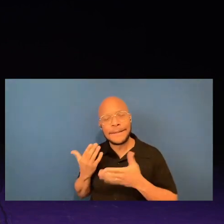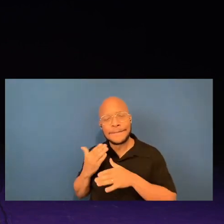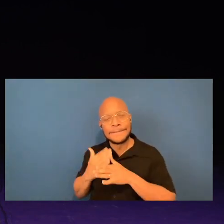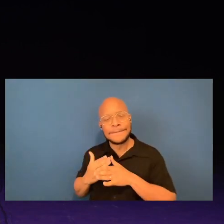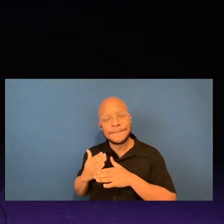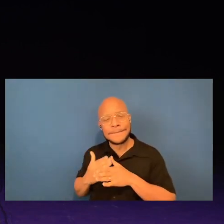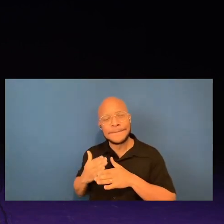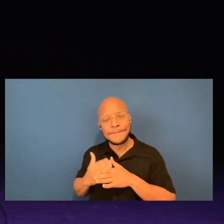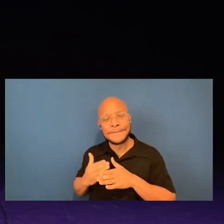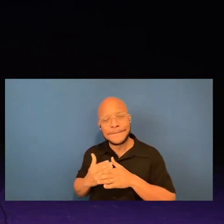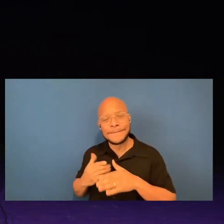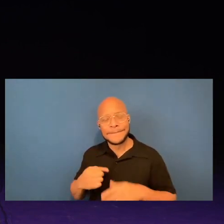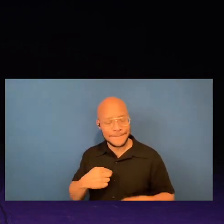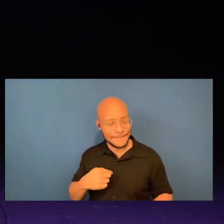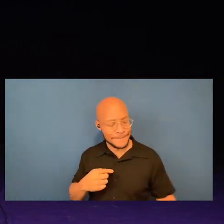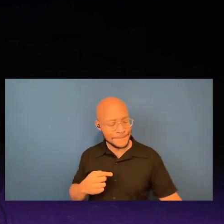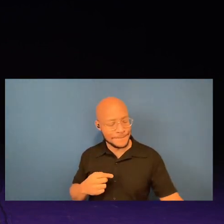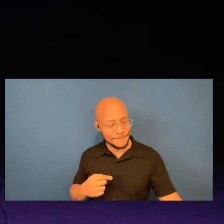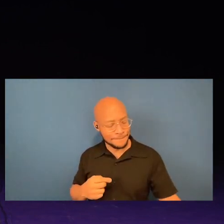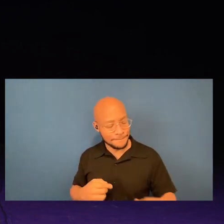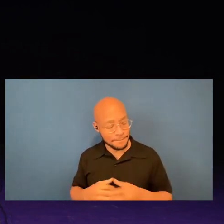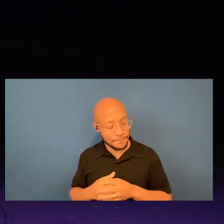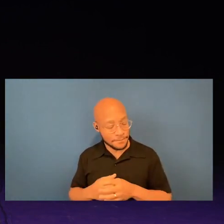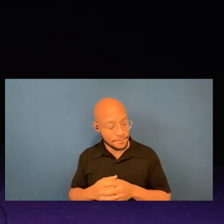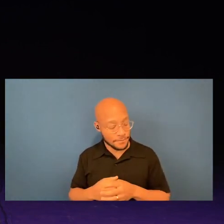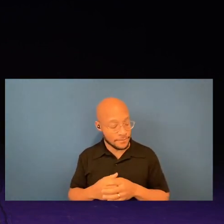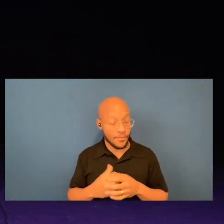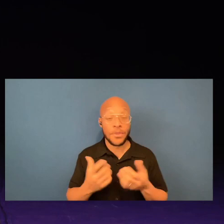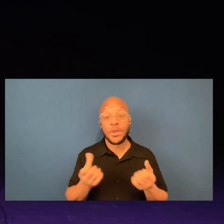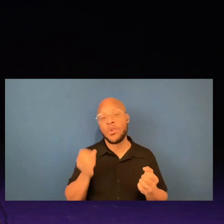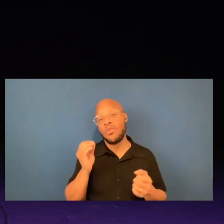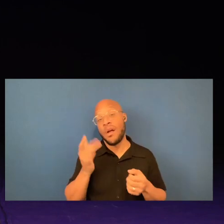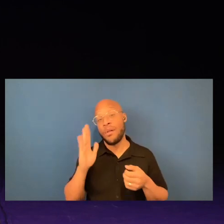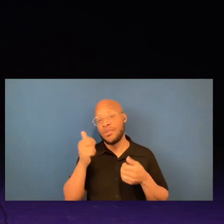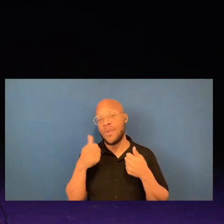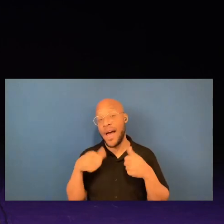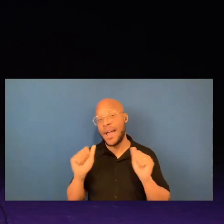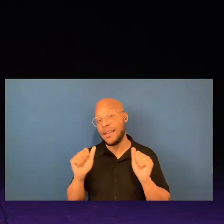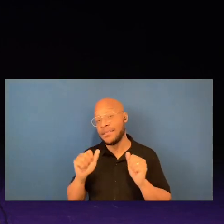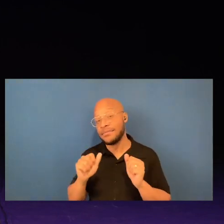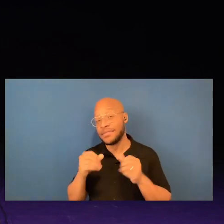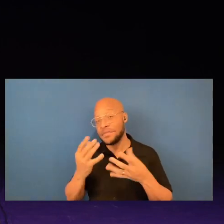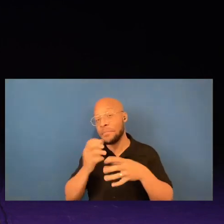So I'll try with a blessing.